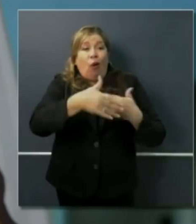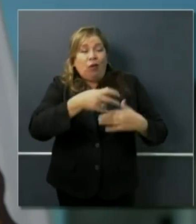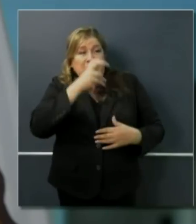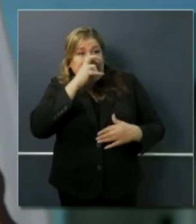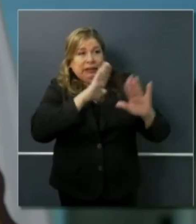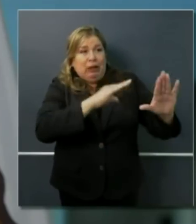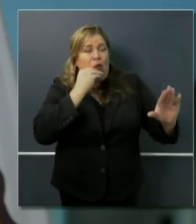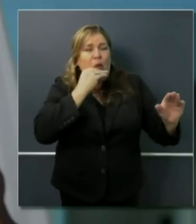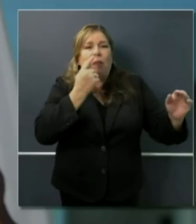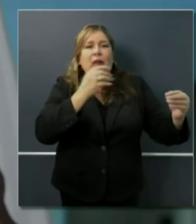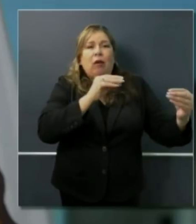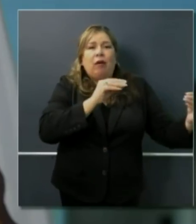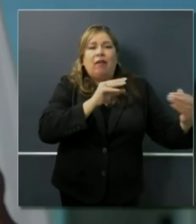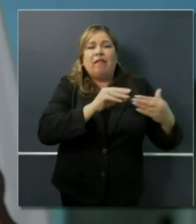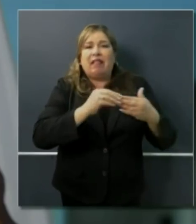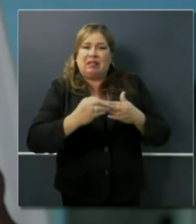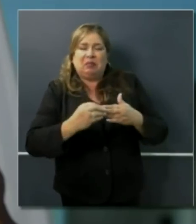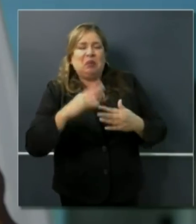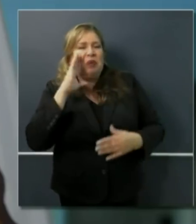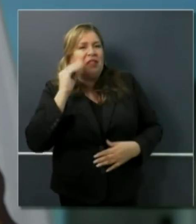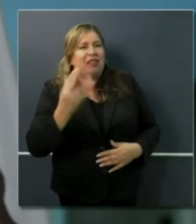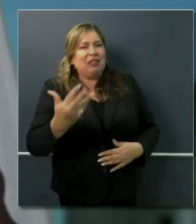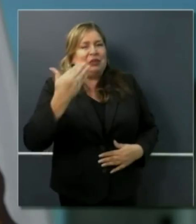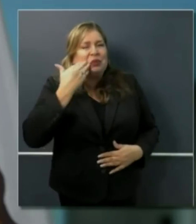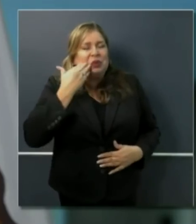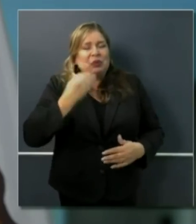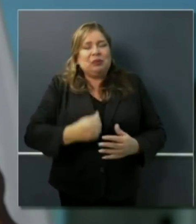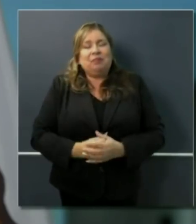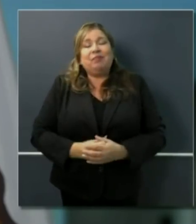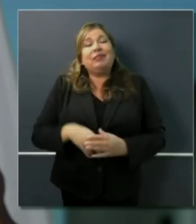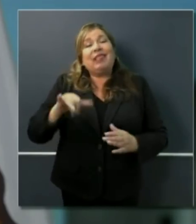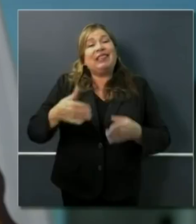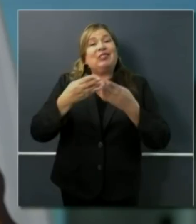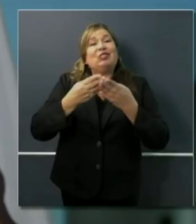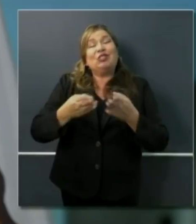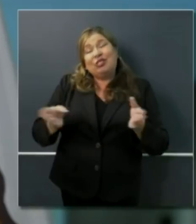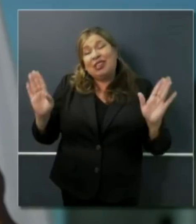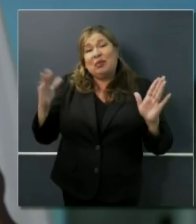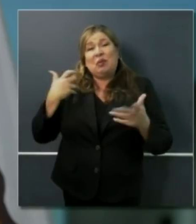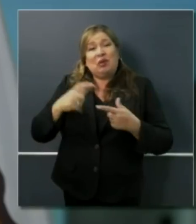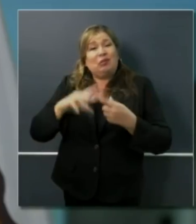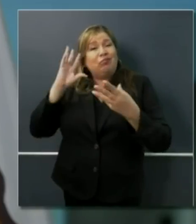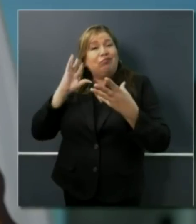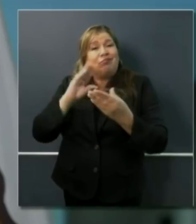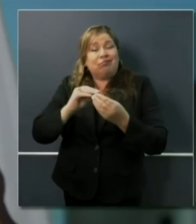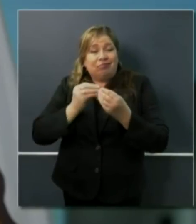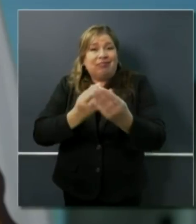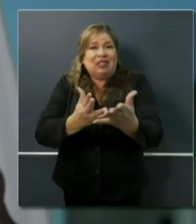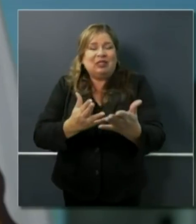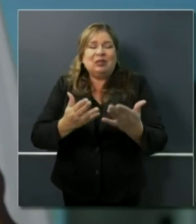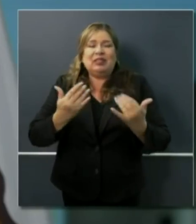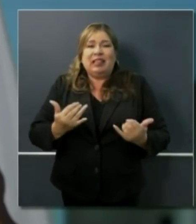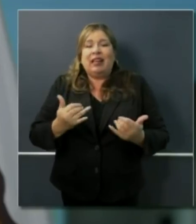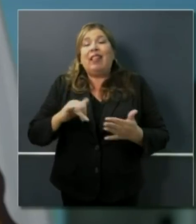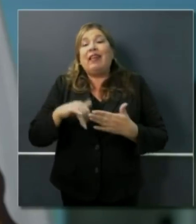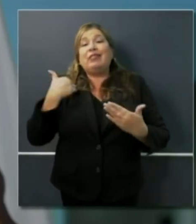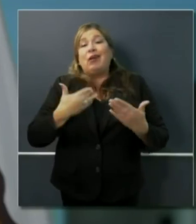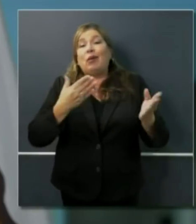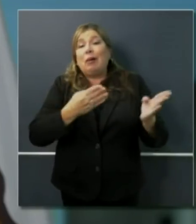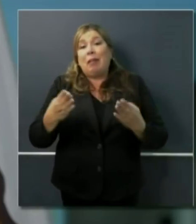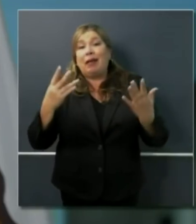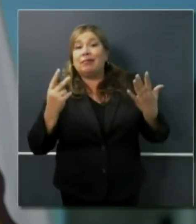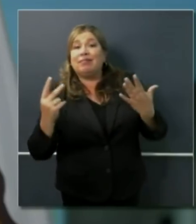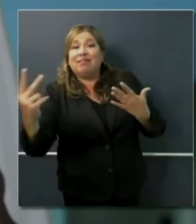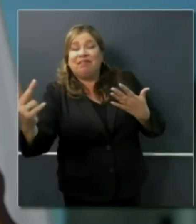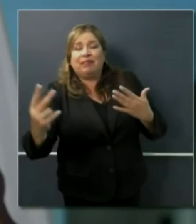that's broad strokes, what we wanted to communicate with you here today. That's the framework. I know there's going to